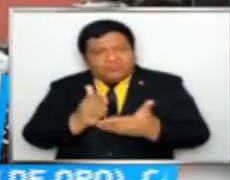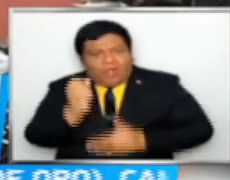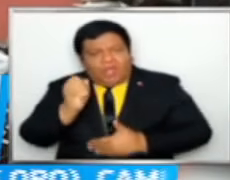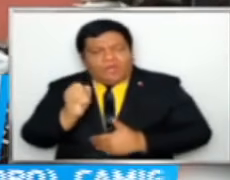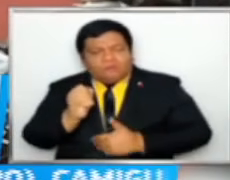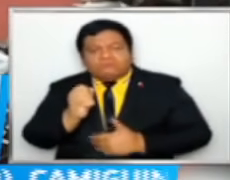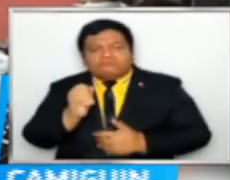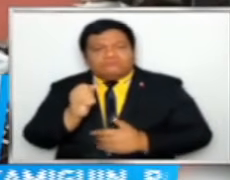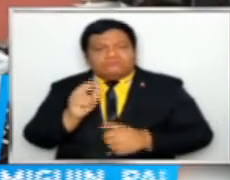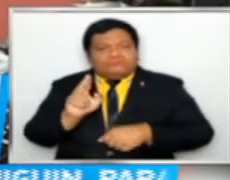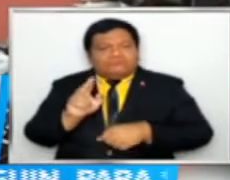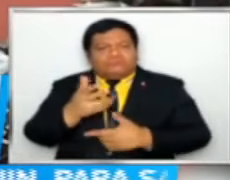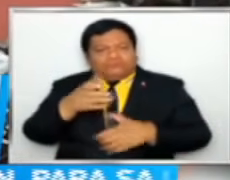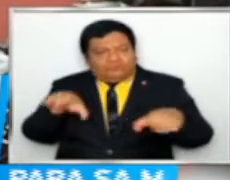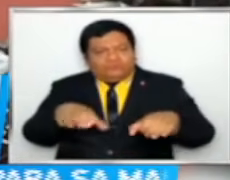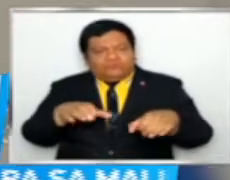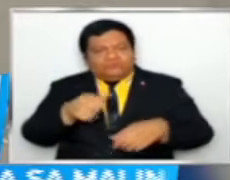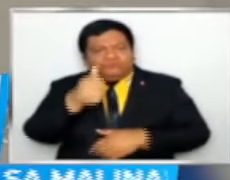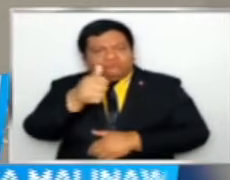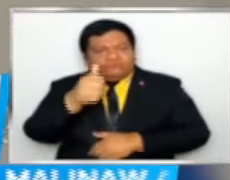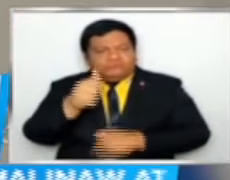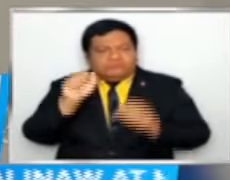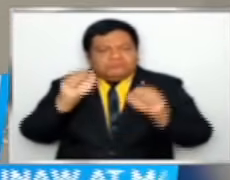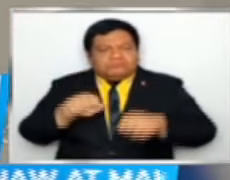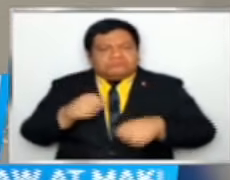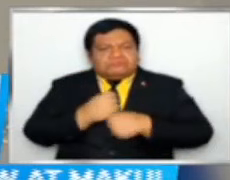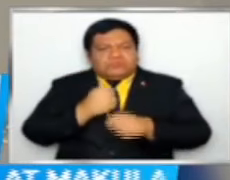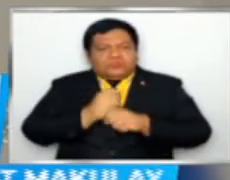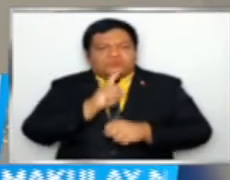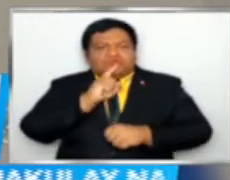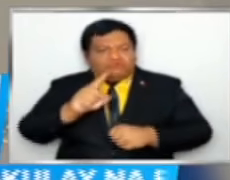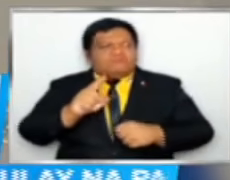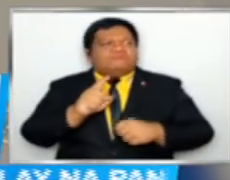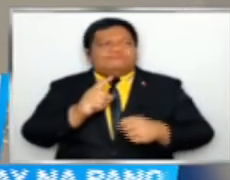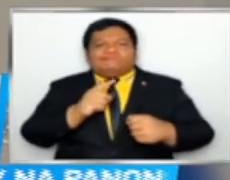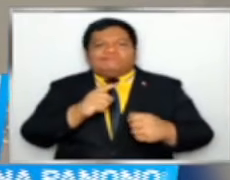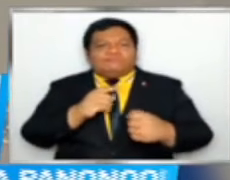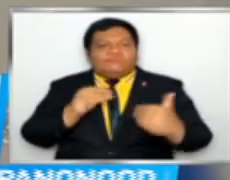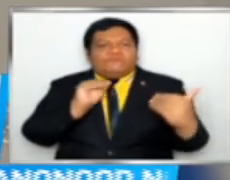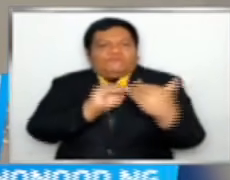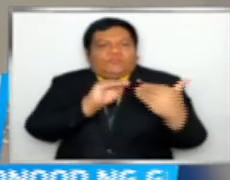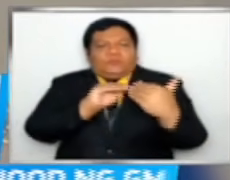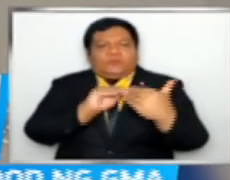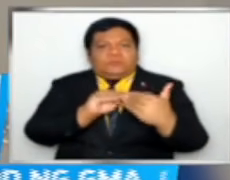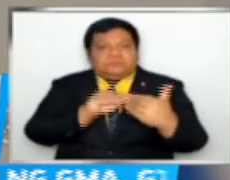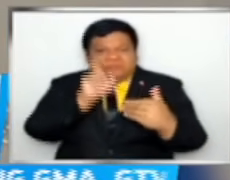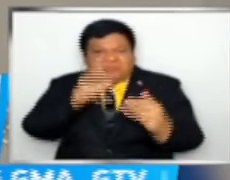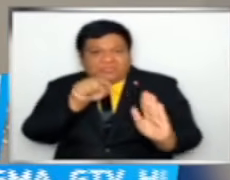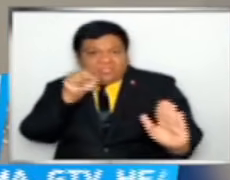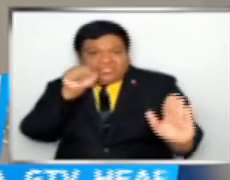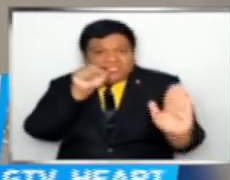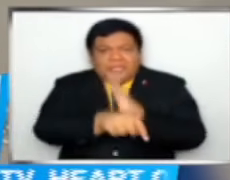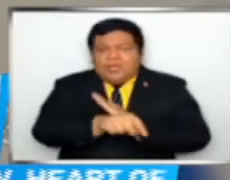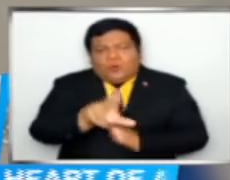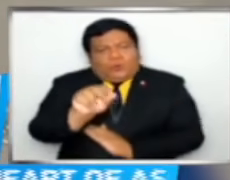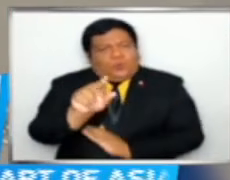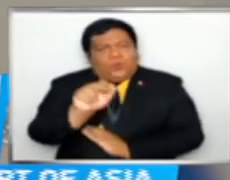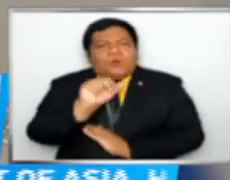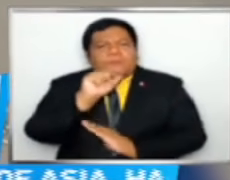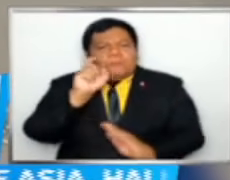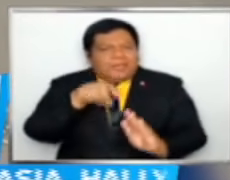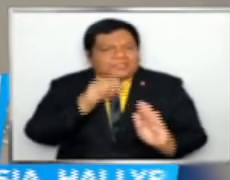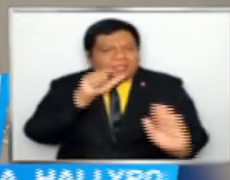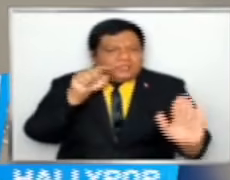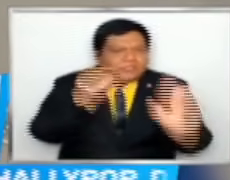do your thing commensurate. You are not supposed to kill a person when he is down,